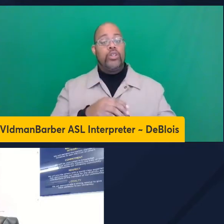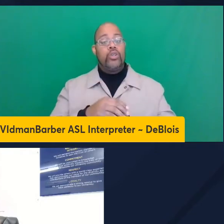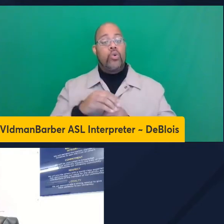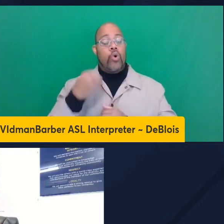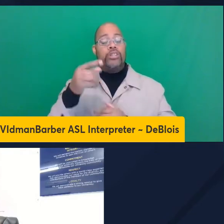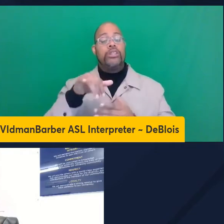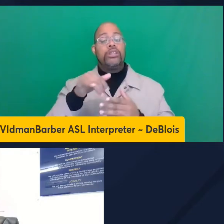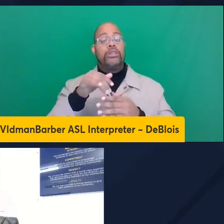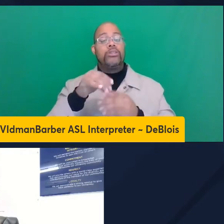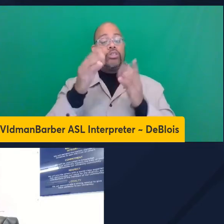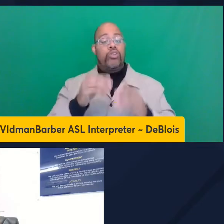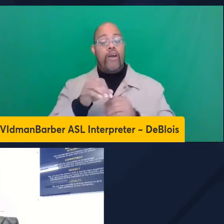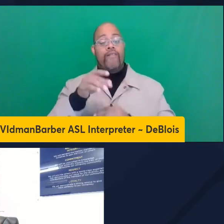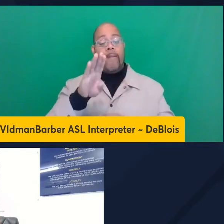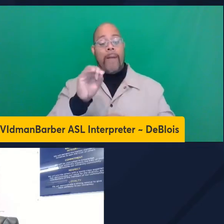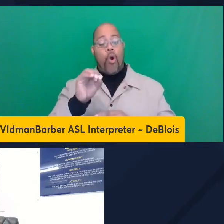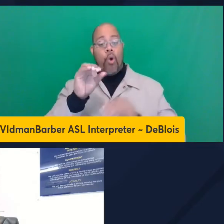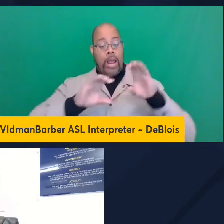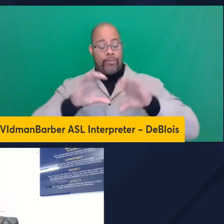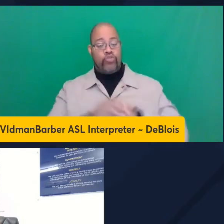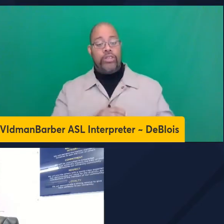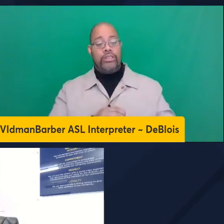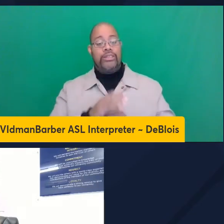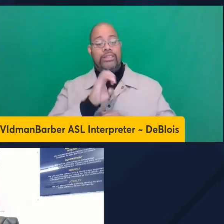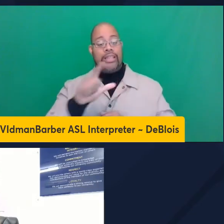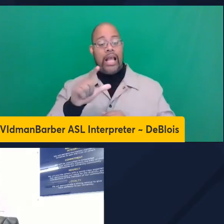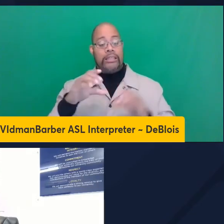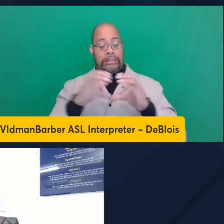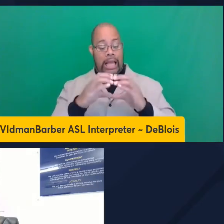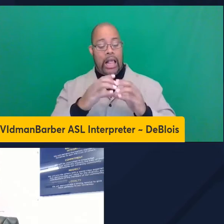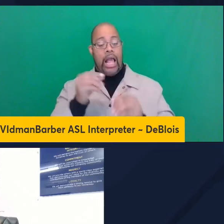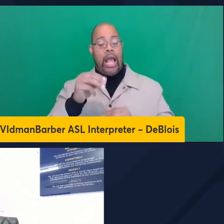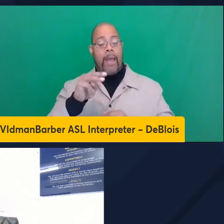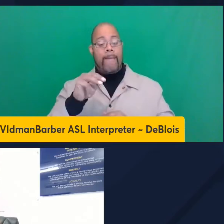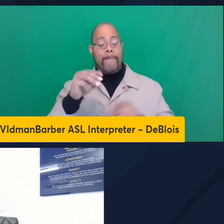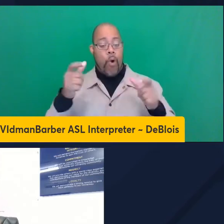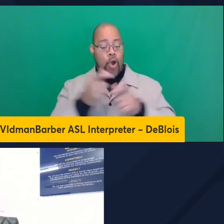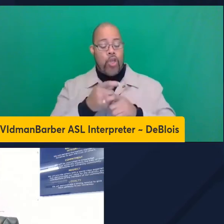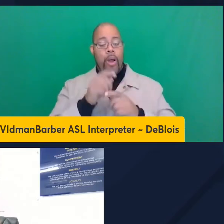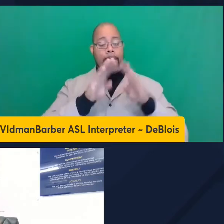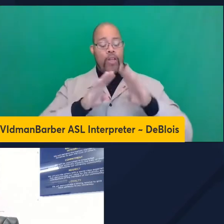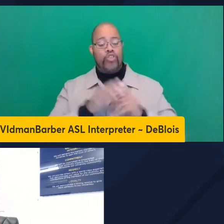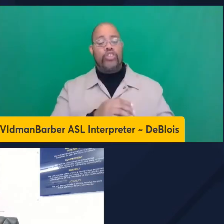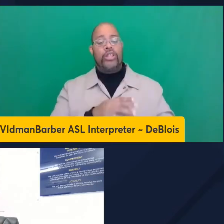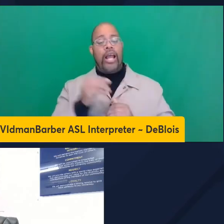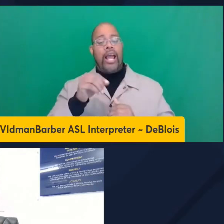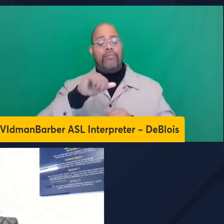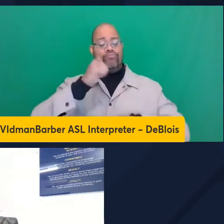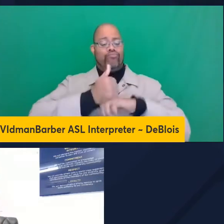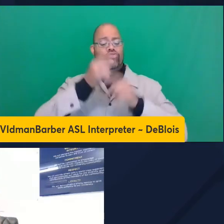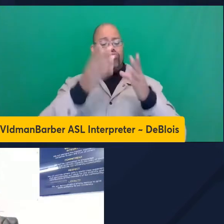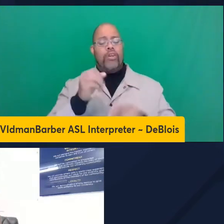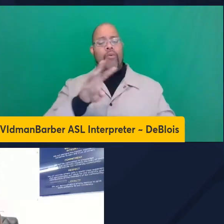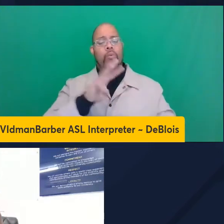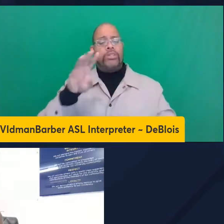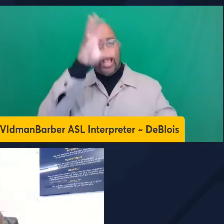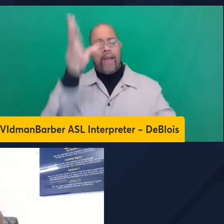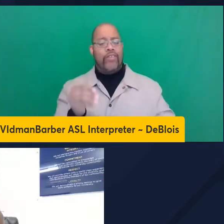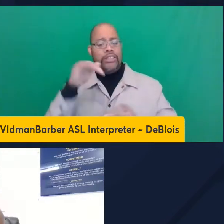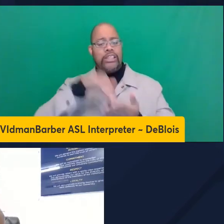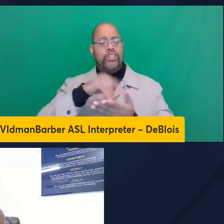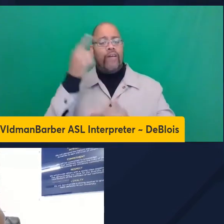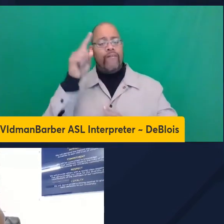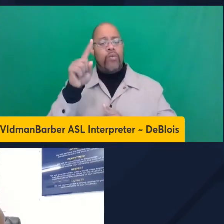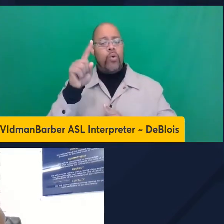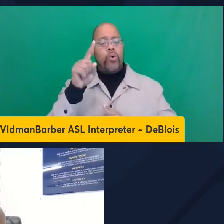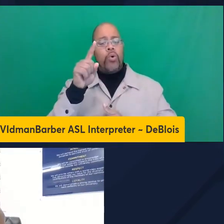a professor of biochemistry, cell and molecular biology, and the founding director of the West African Center for